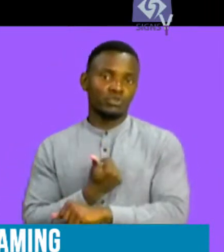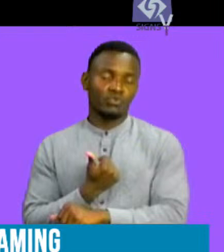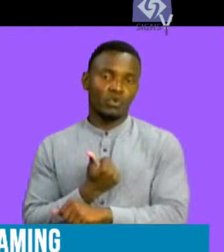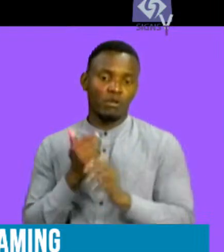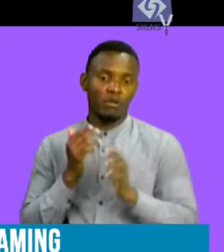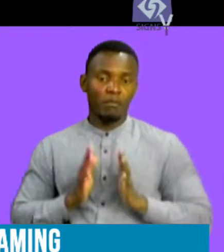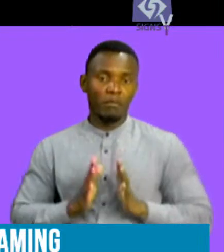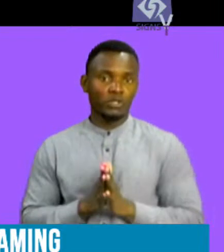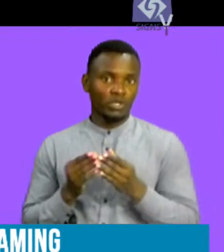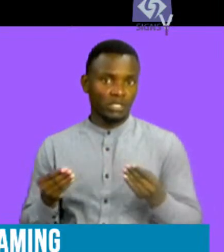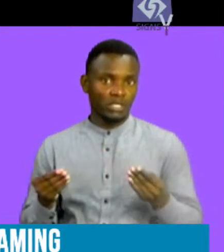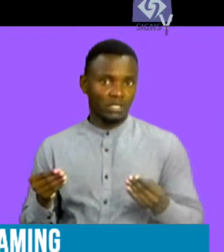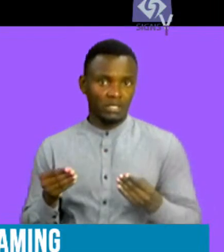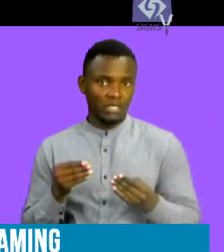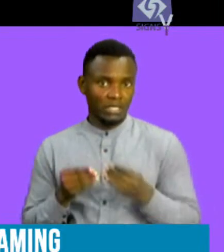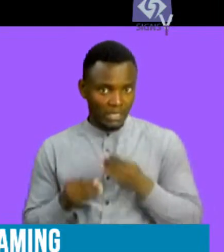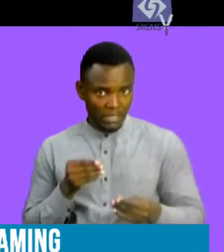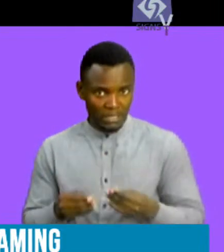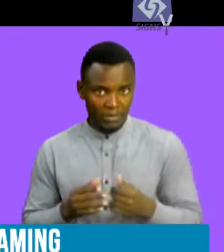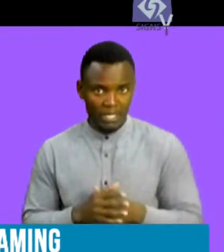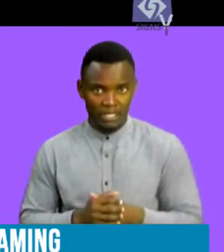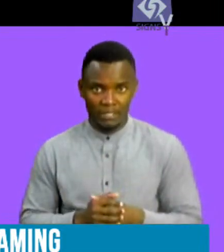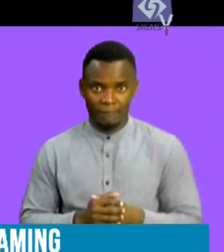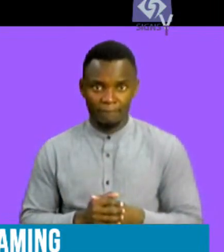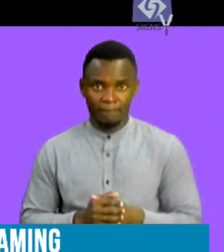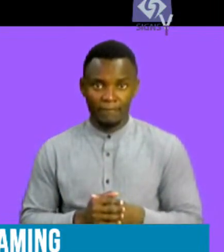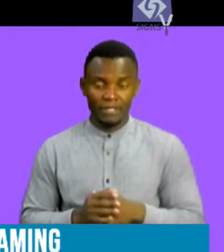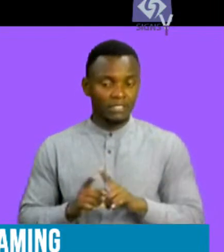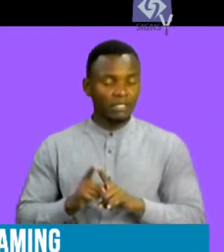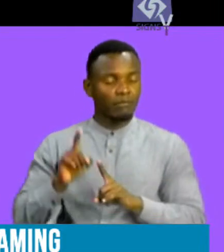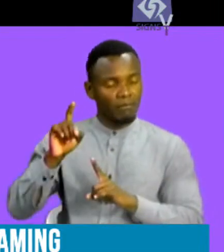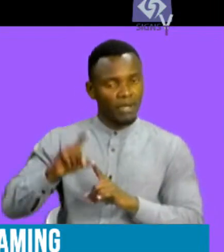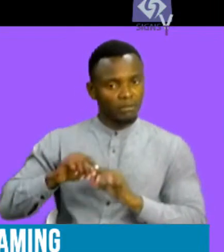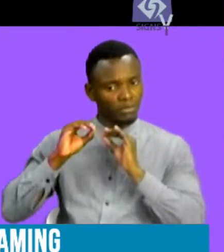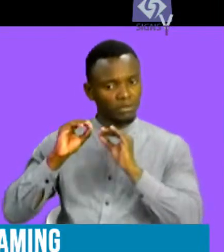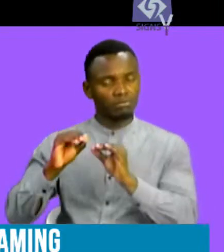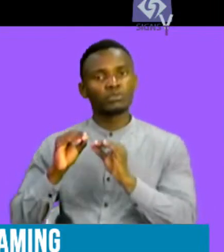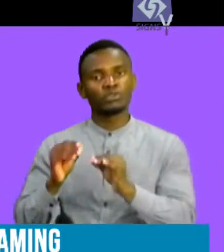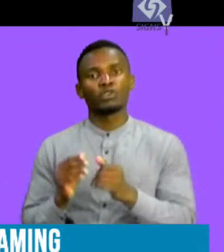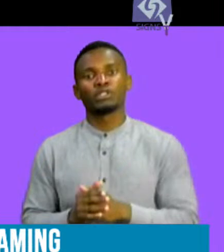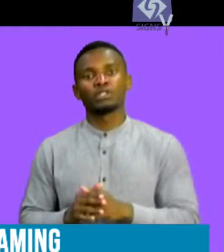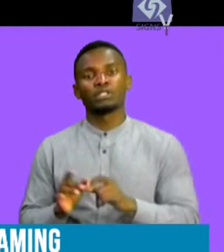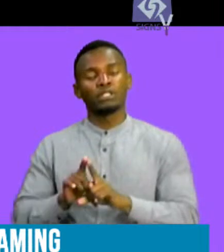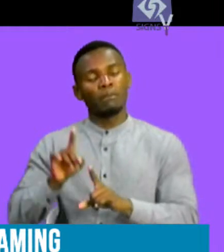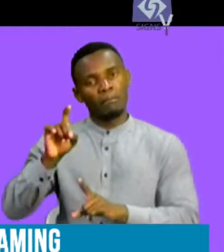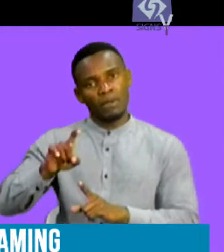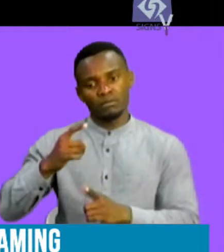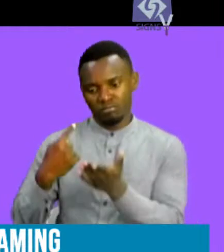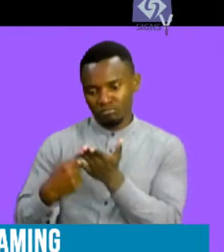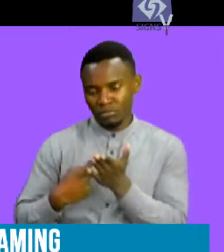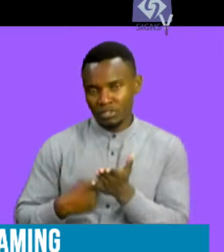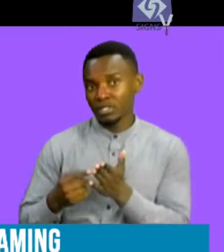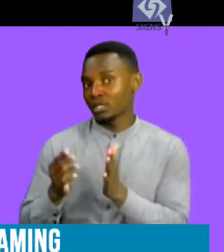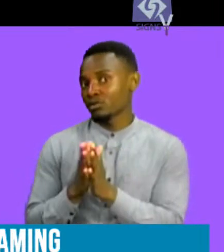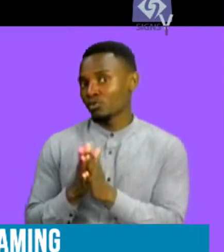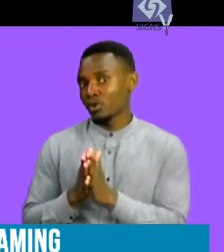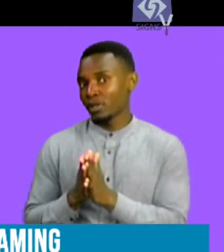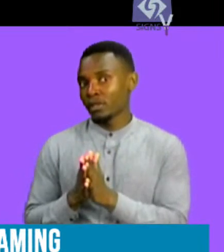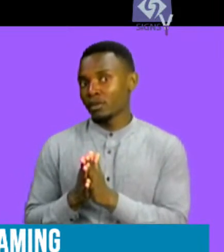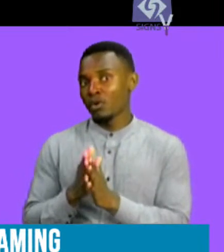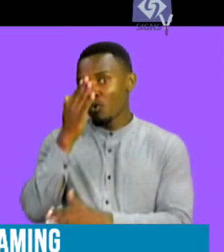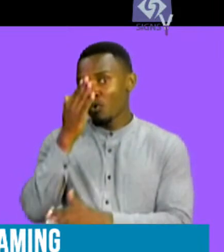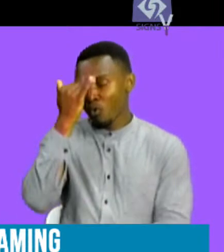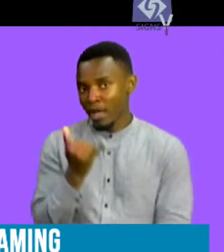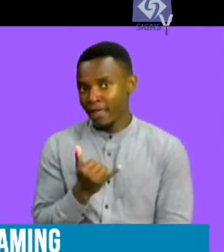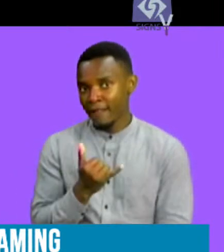people there, down there. They need also to be educated. They need to be reached to, because you see,